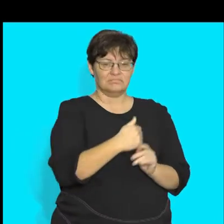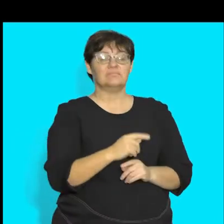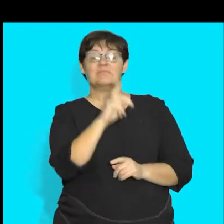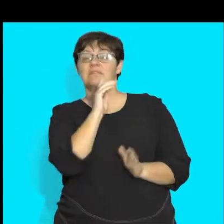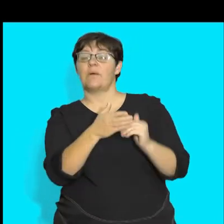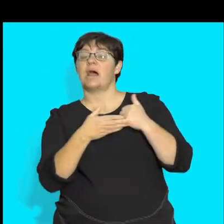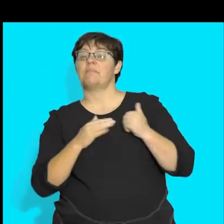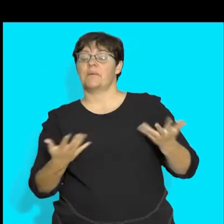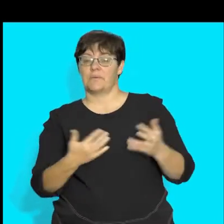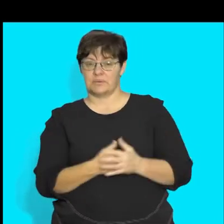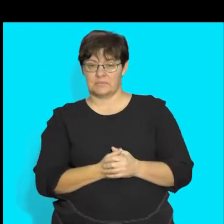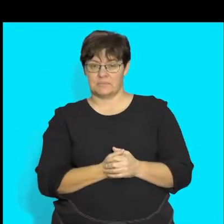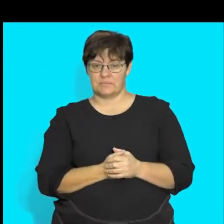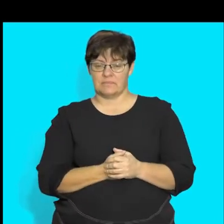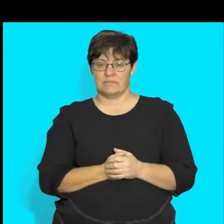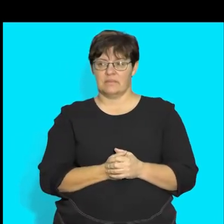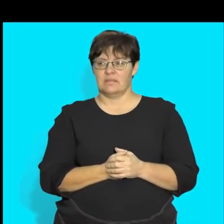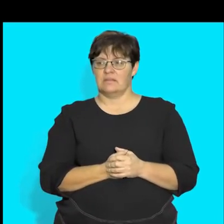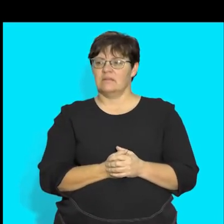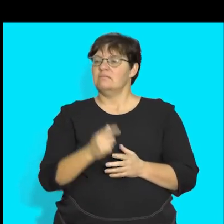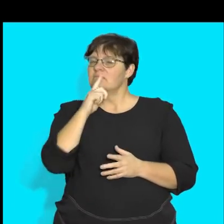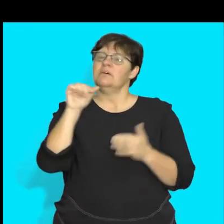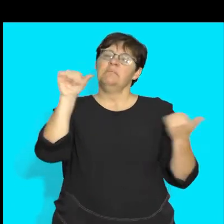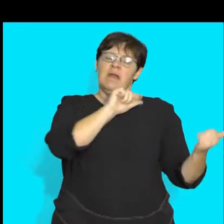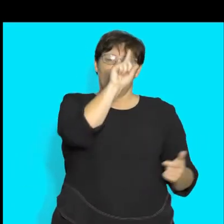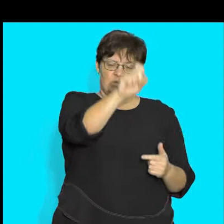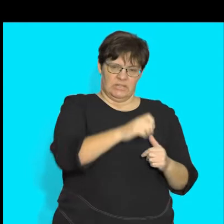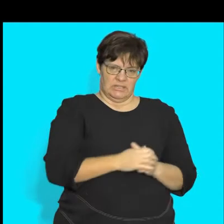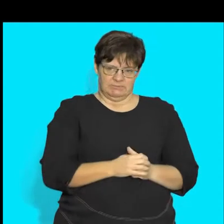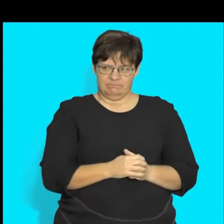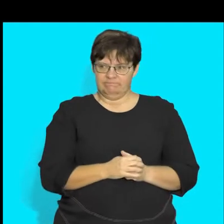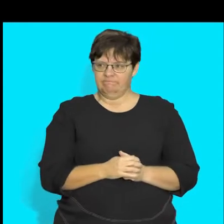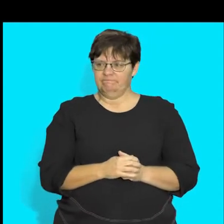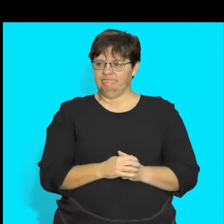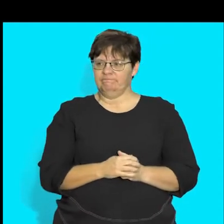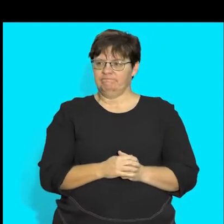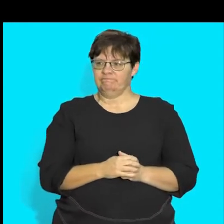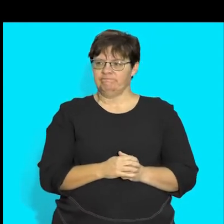let's see how that's going to help us with this question. So let's go back to the question.